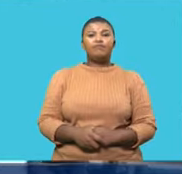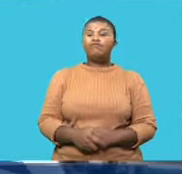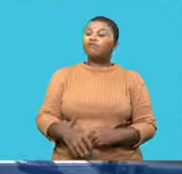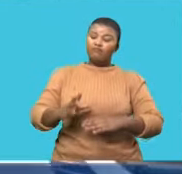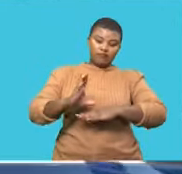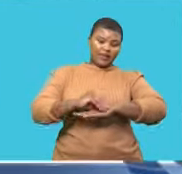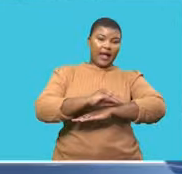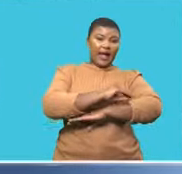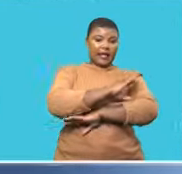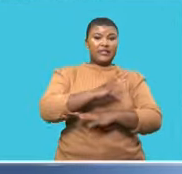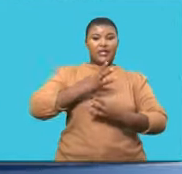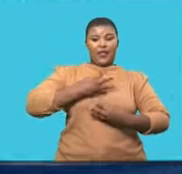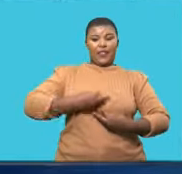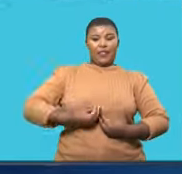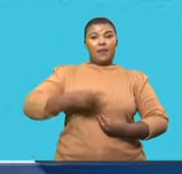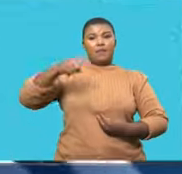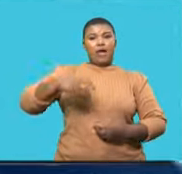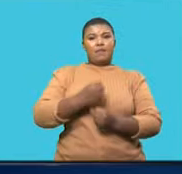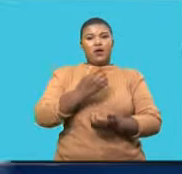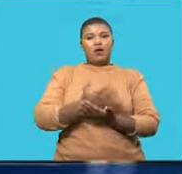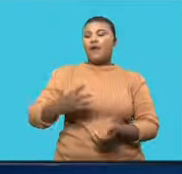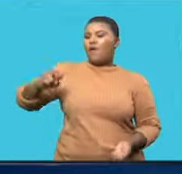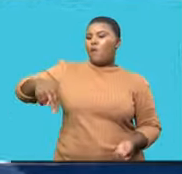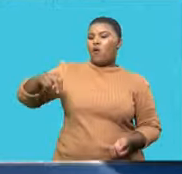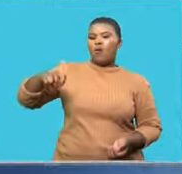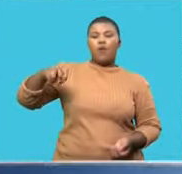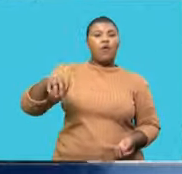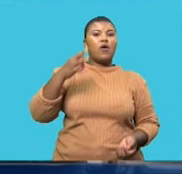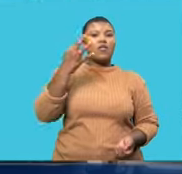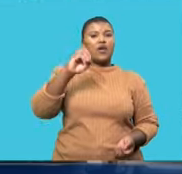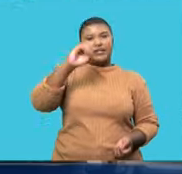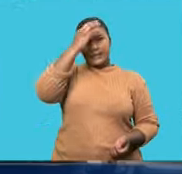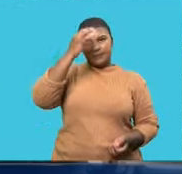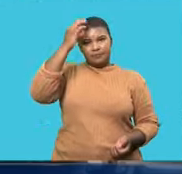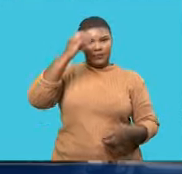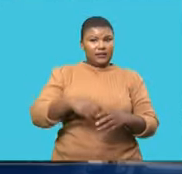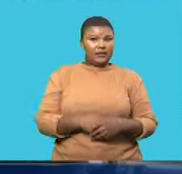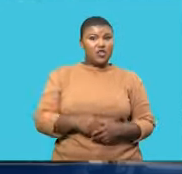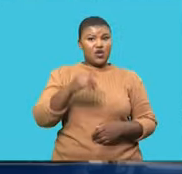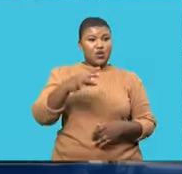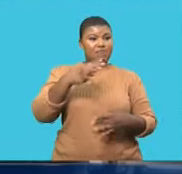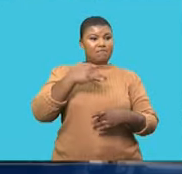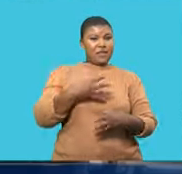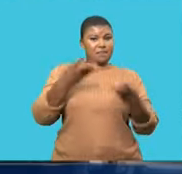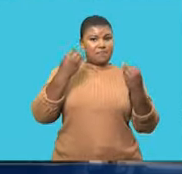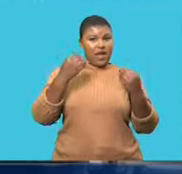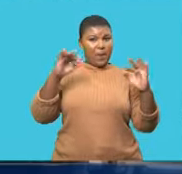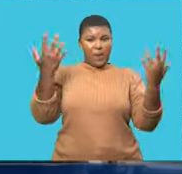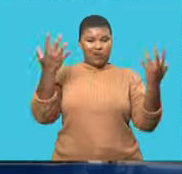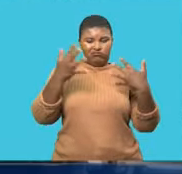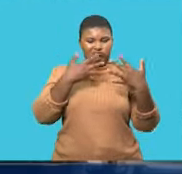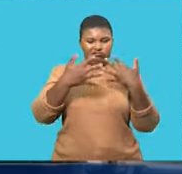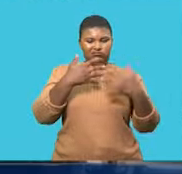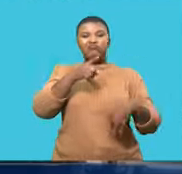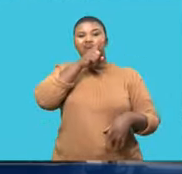30 minutes every day, it's when you picked up you've got cancer in your blood cells or whatever,